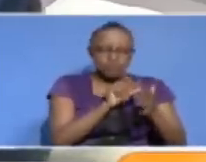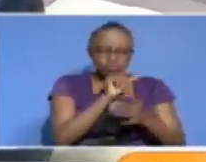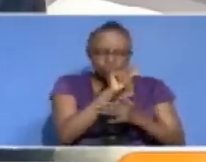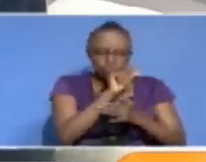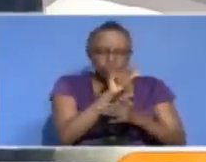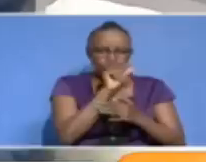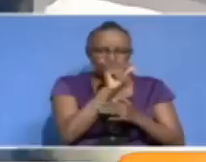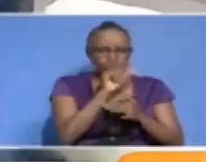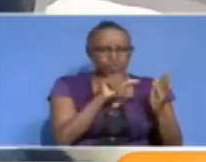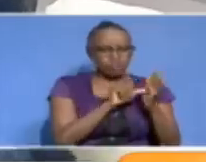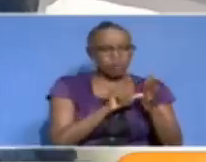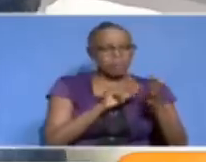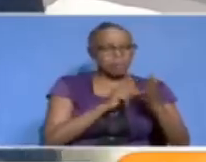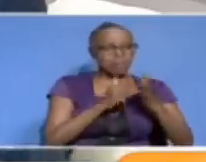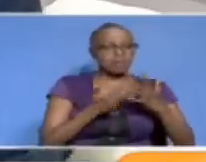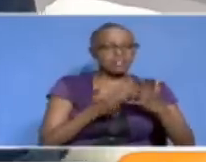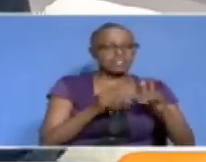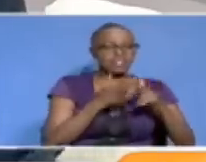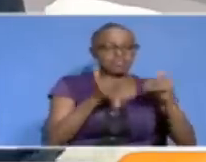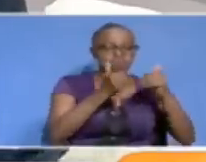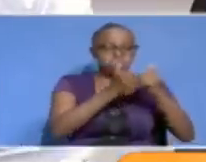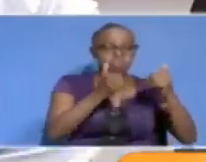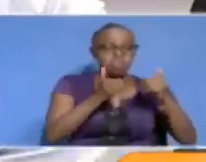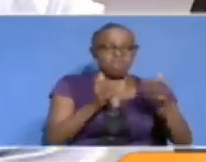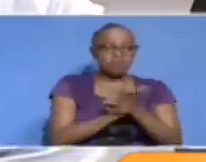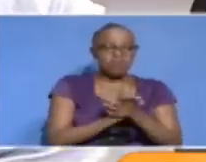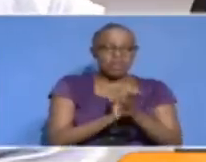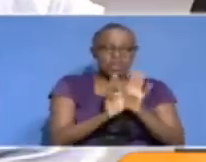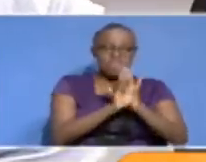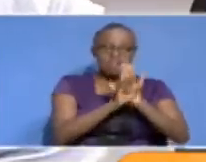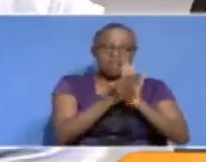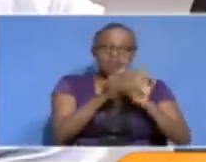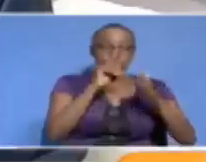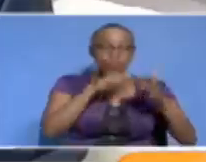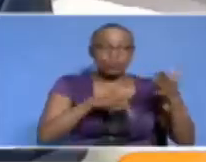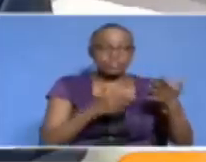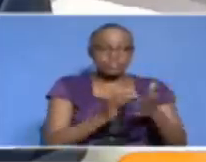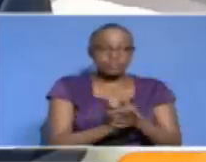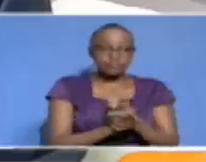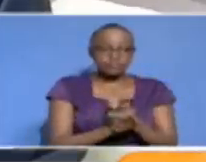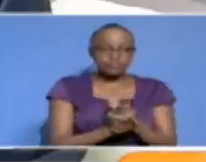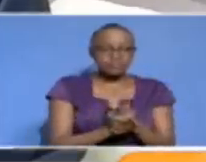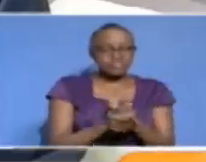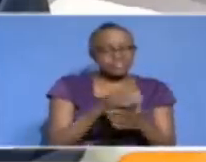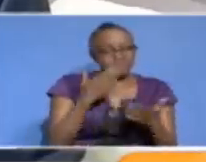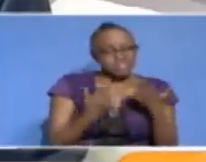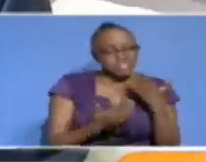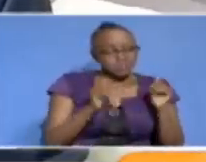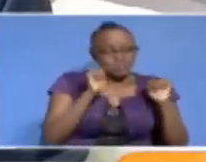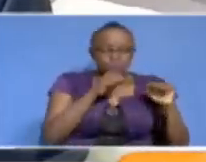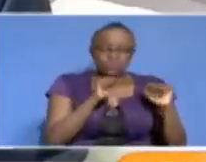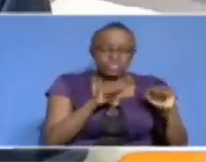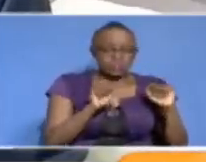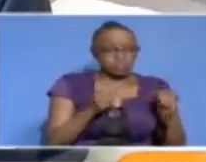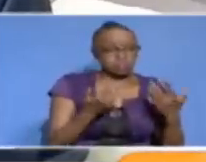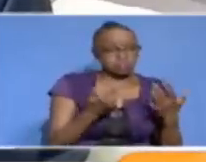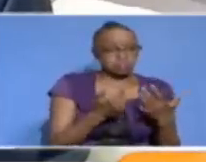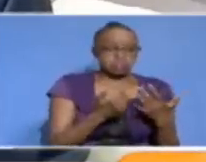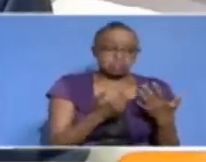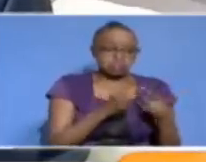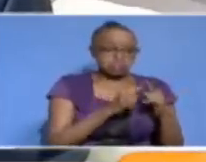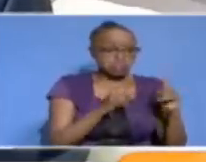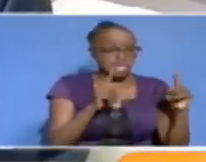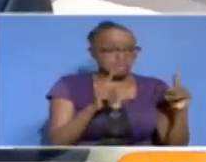So any blunder, we divide this country. So you support the referendum then? I might say so,